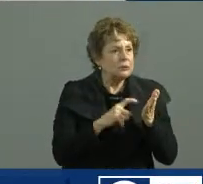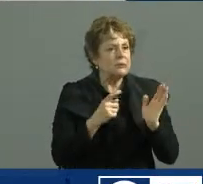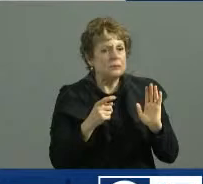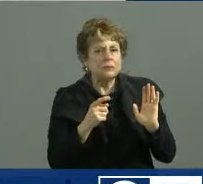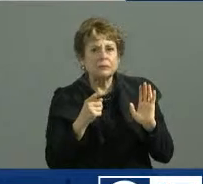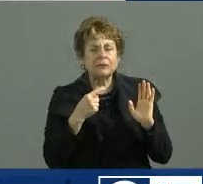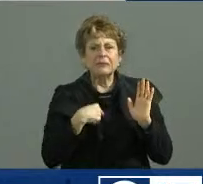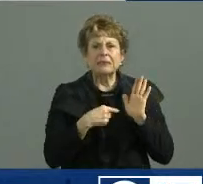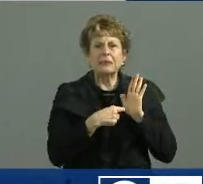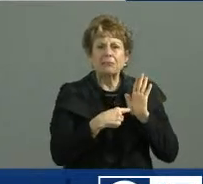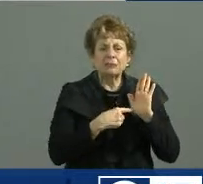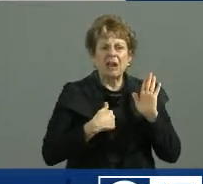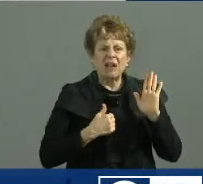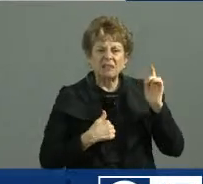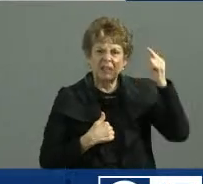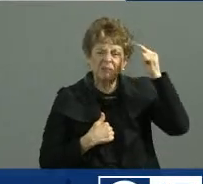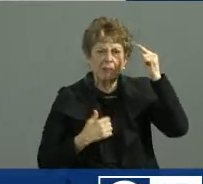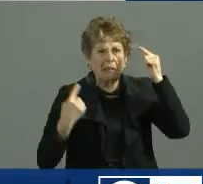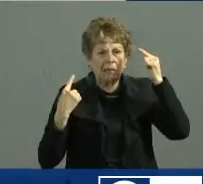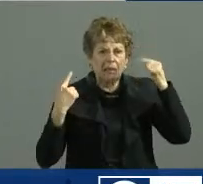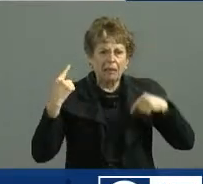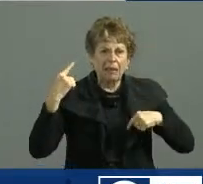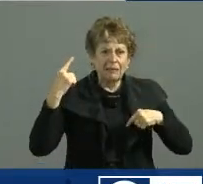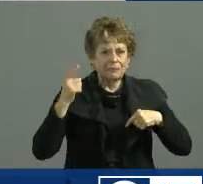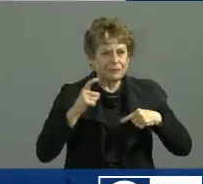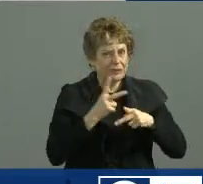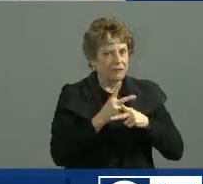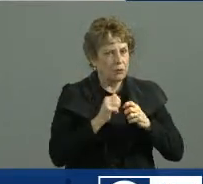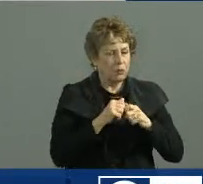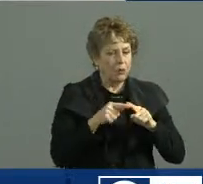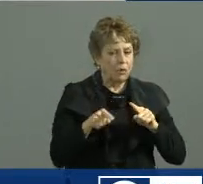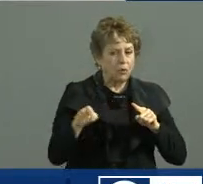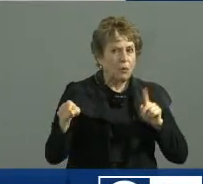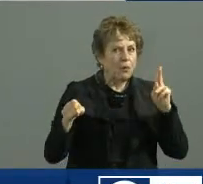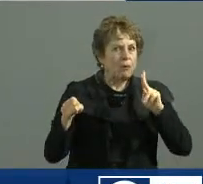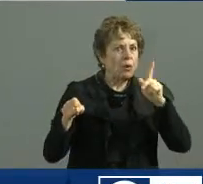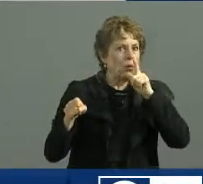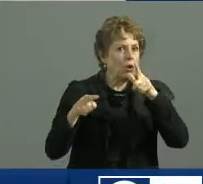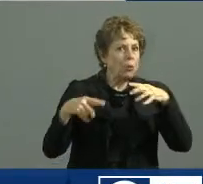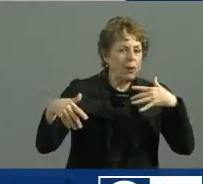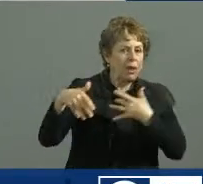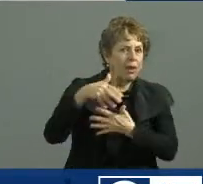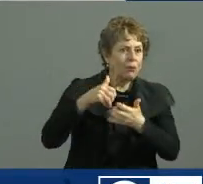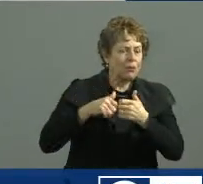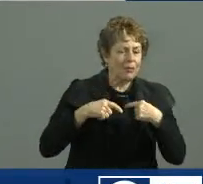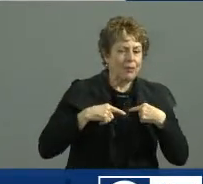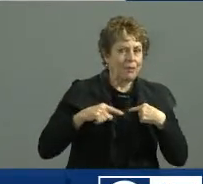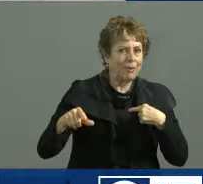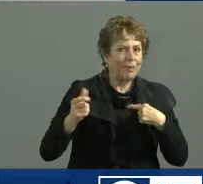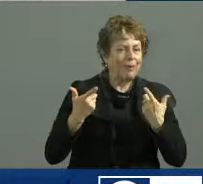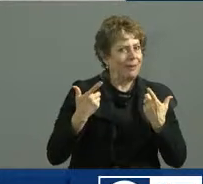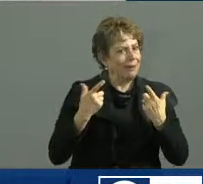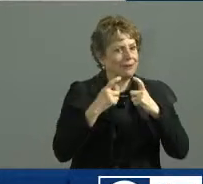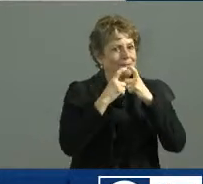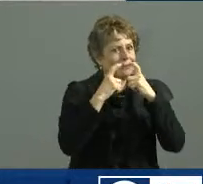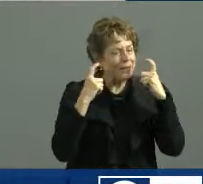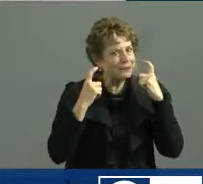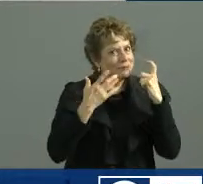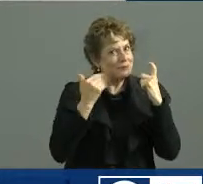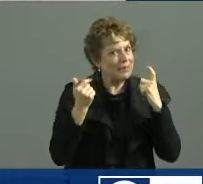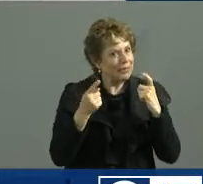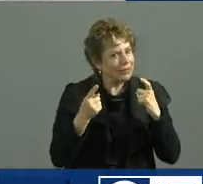precautions when you are around people that you do not live with. And that includes wearing a mask, staying 6 feet away from